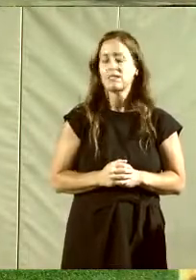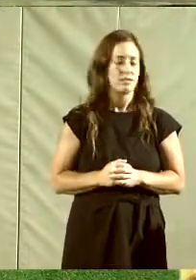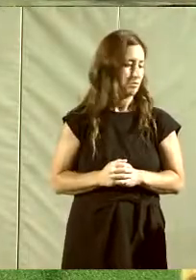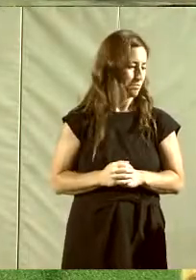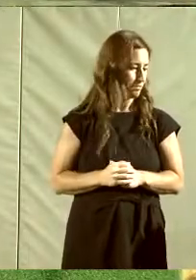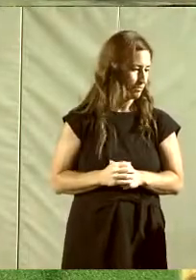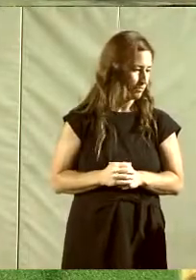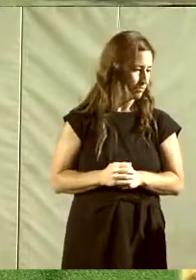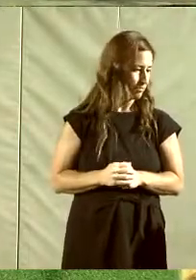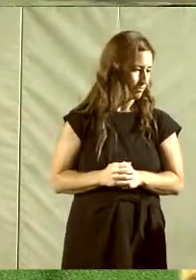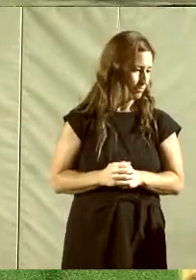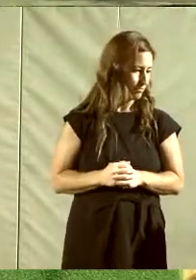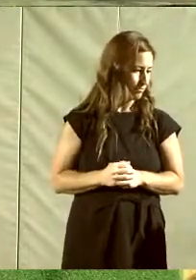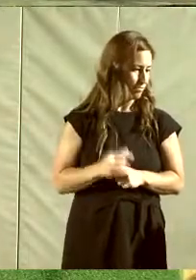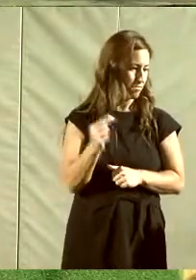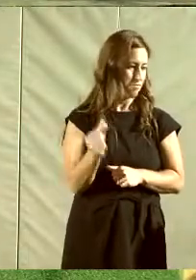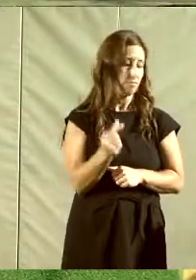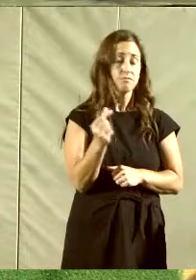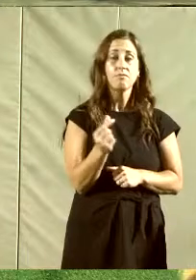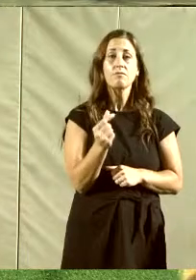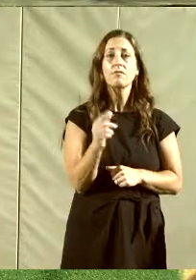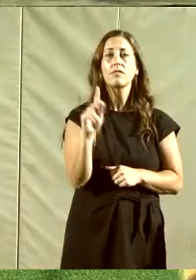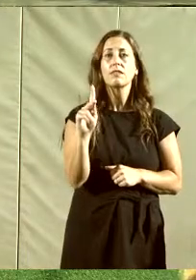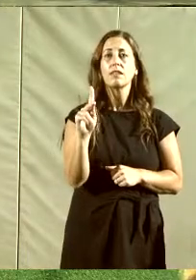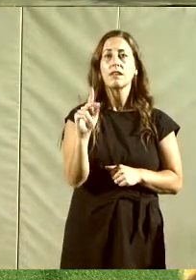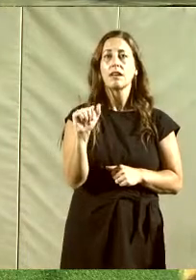Gresha Katayat.